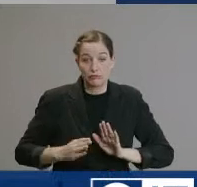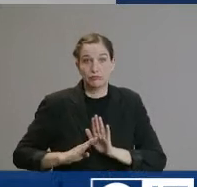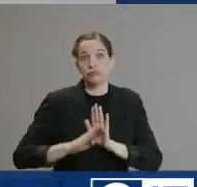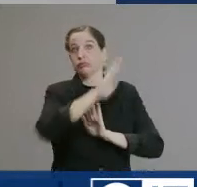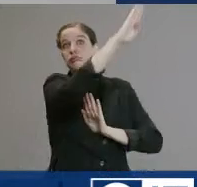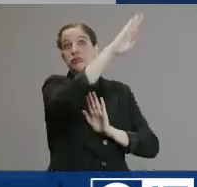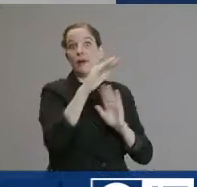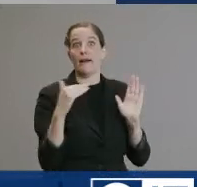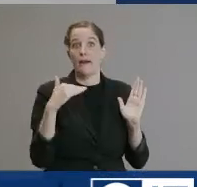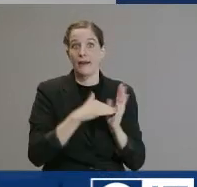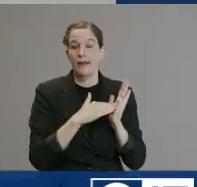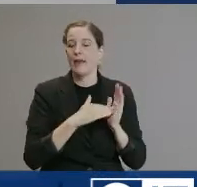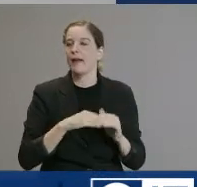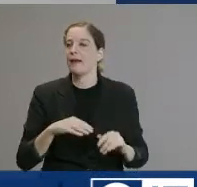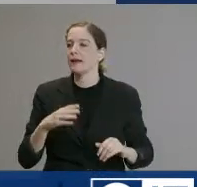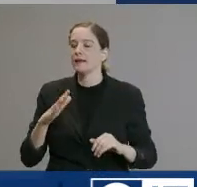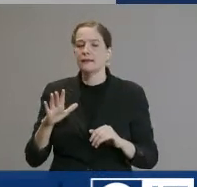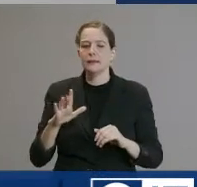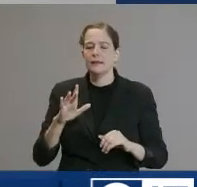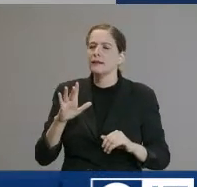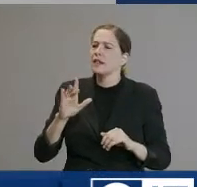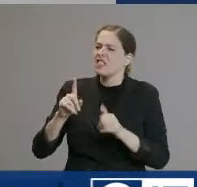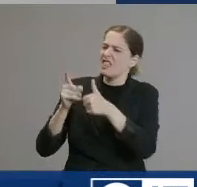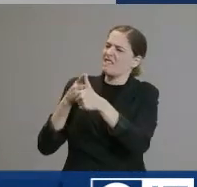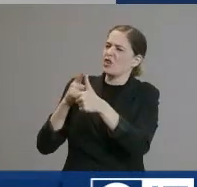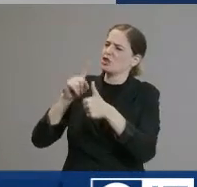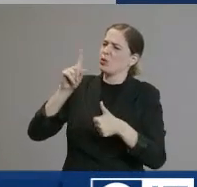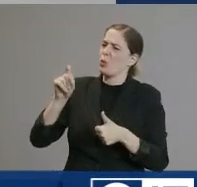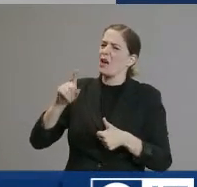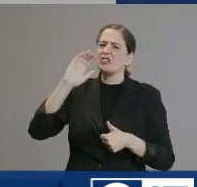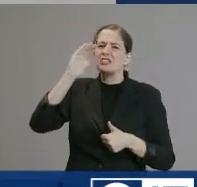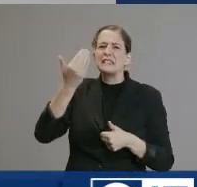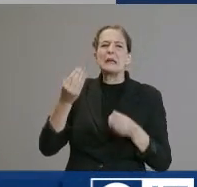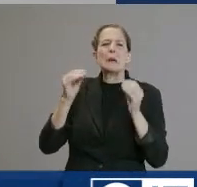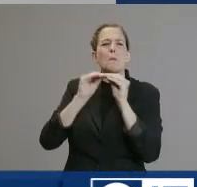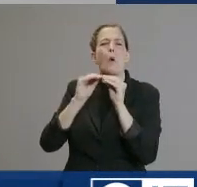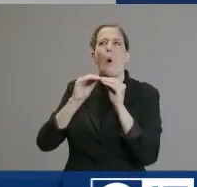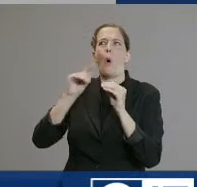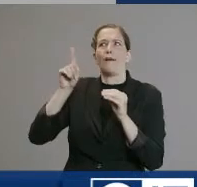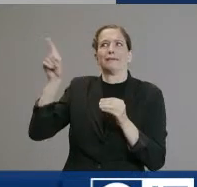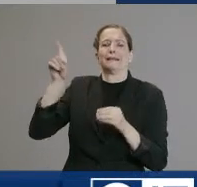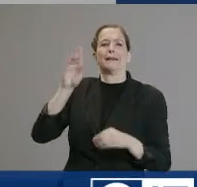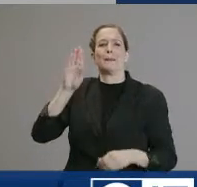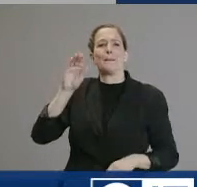you've got some information on that. And like I said, we're going to. There was no